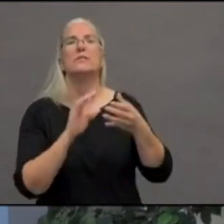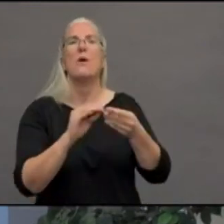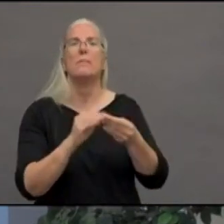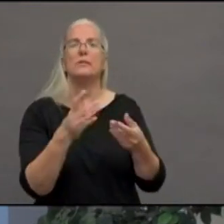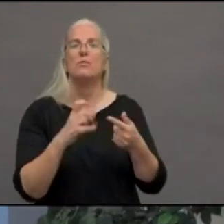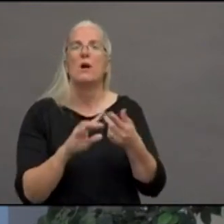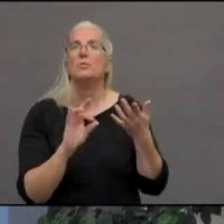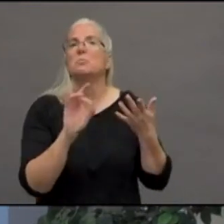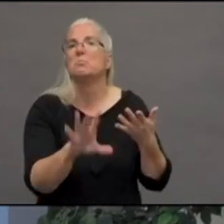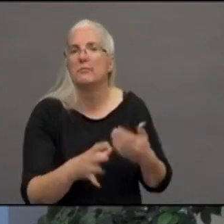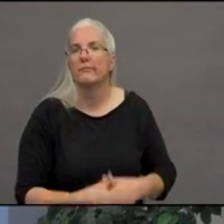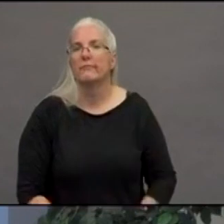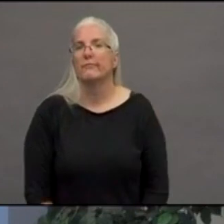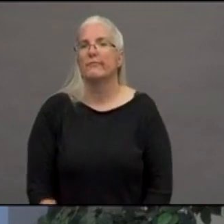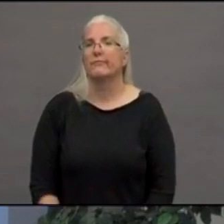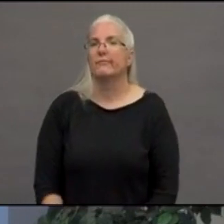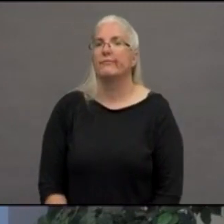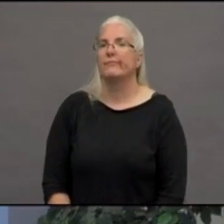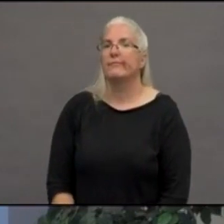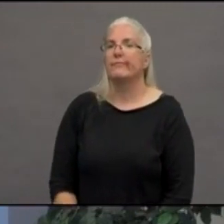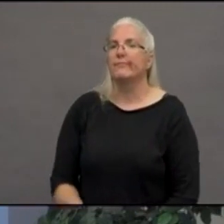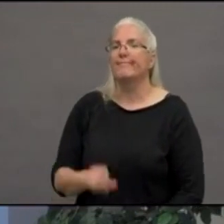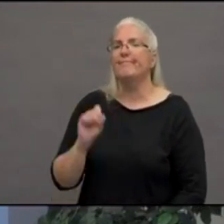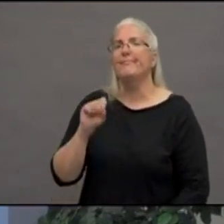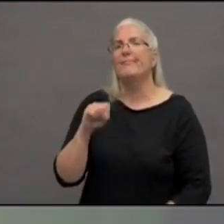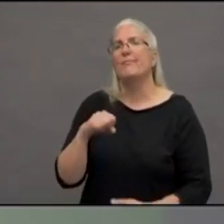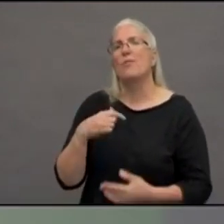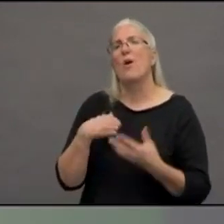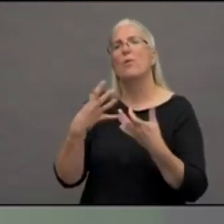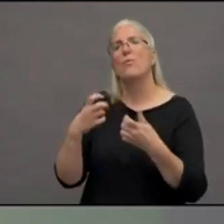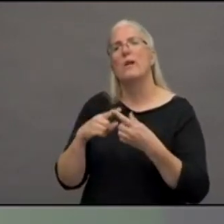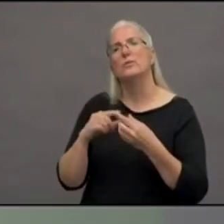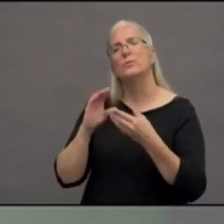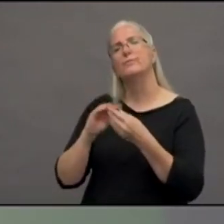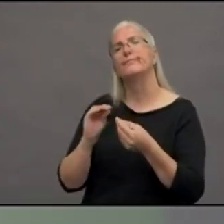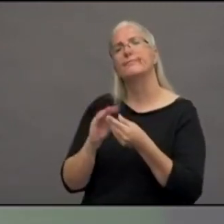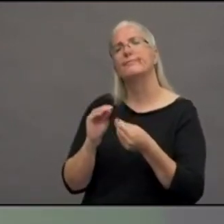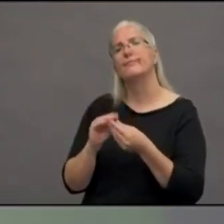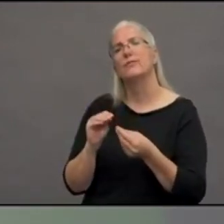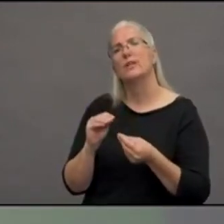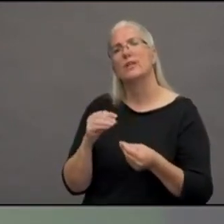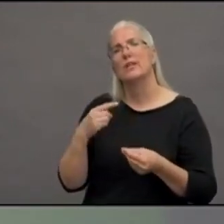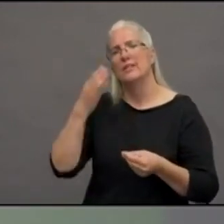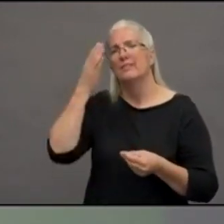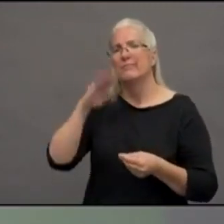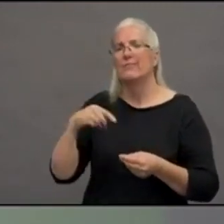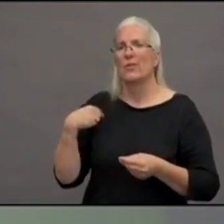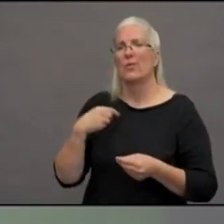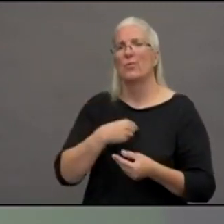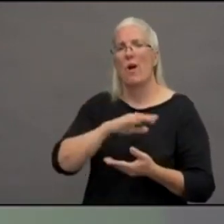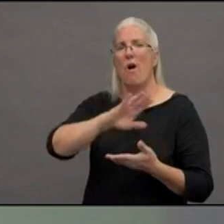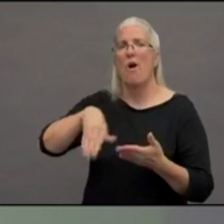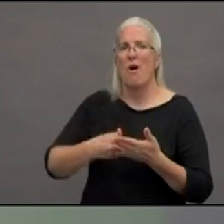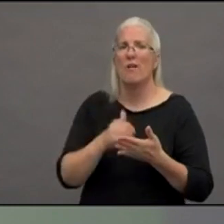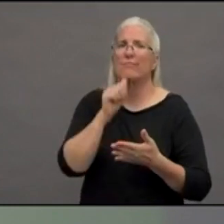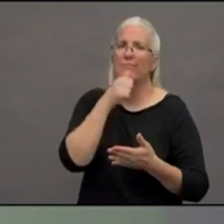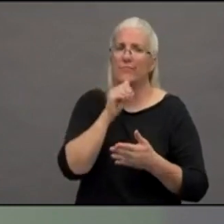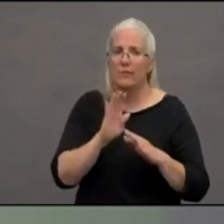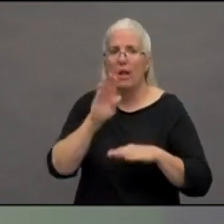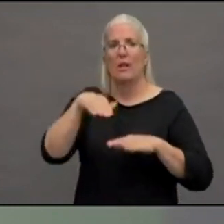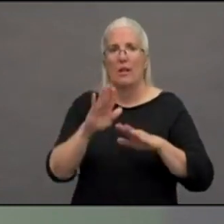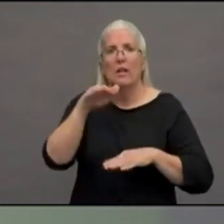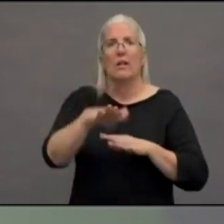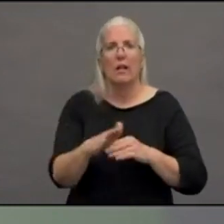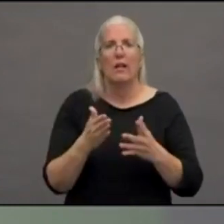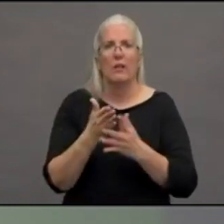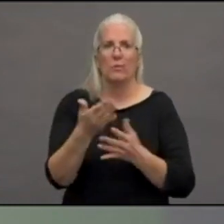Yeah, I do. I think what I would like to share is that, that we all go through ups and downs in our life, right?